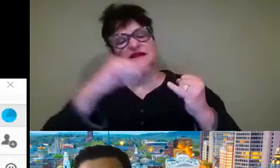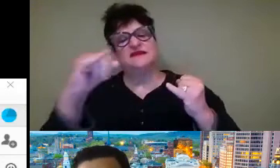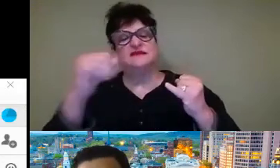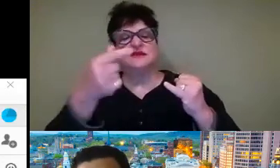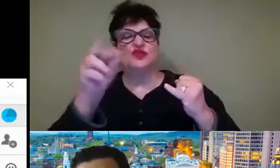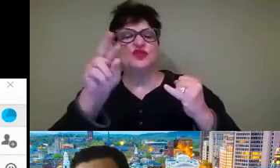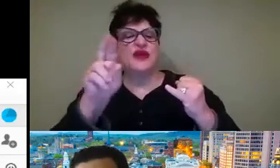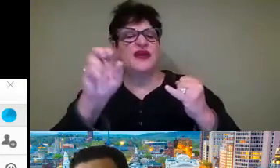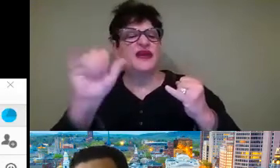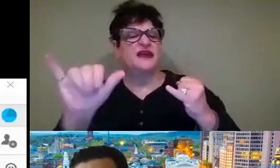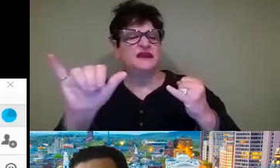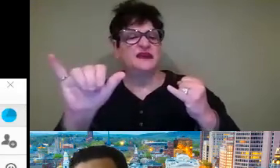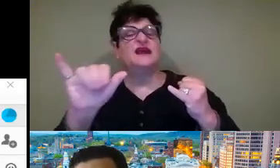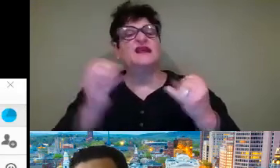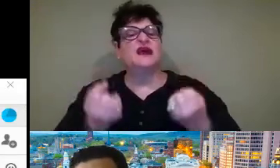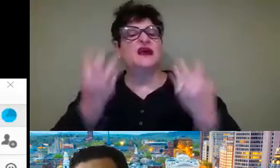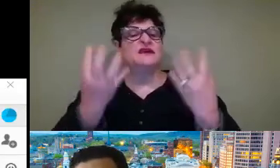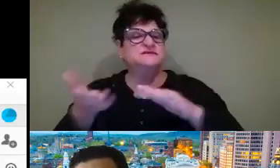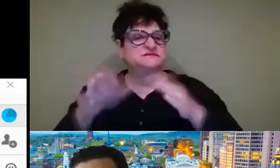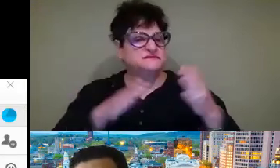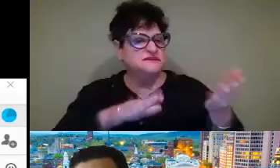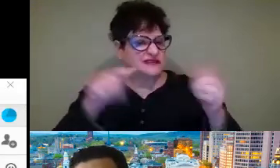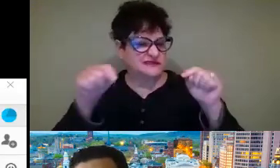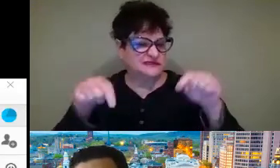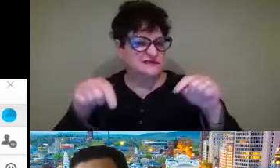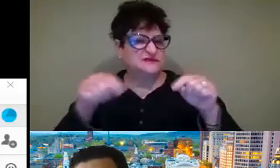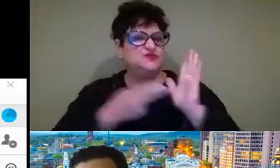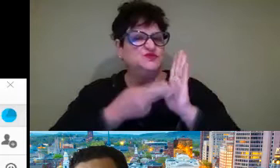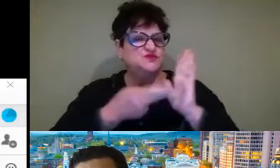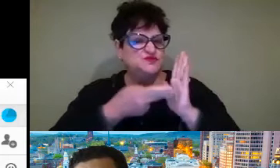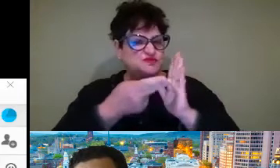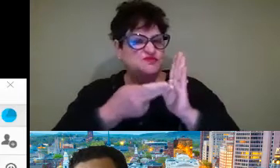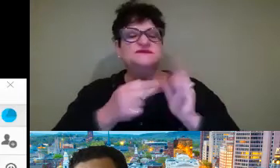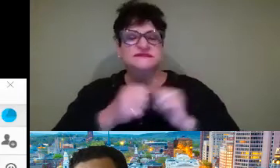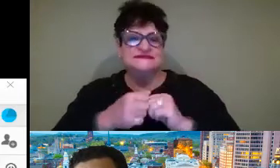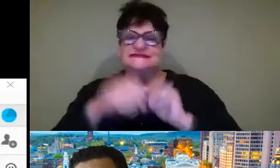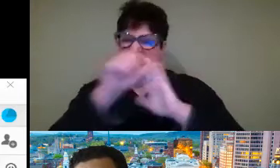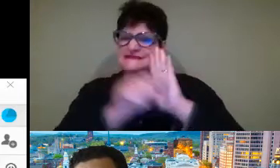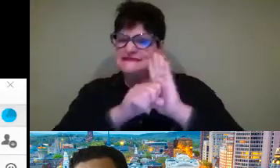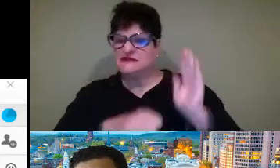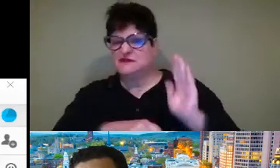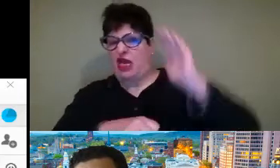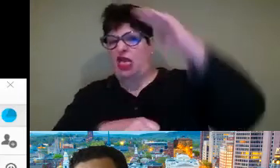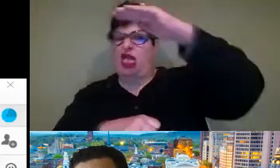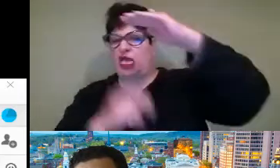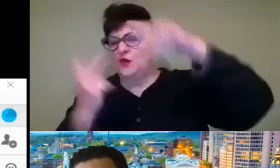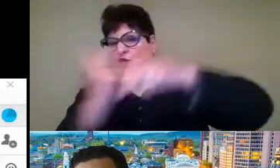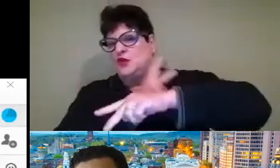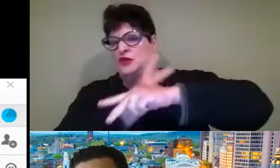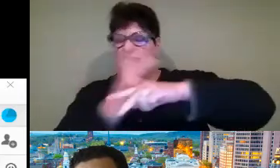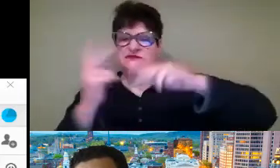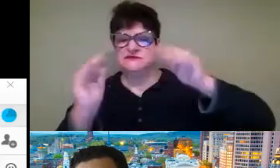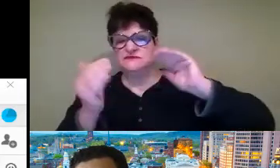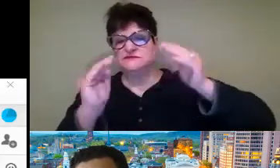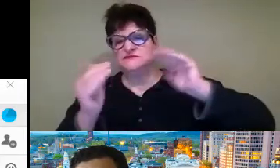fatalities that we've had in New Haven. And obviously, the state's cases are much higher. The right axis here is the state numbers,